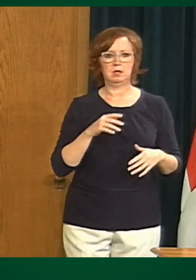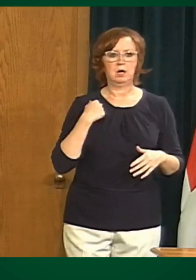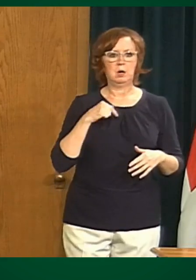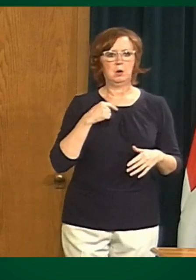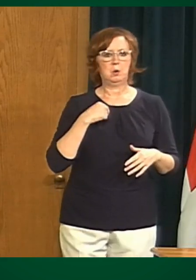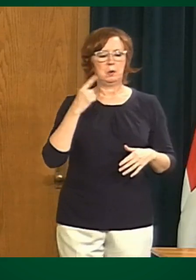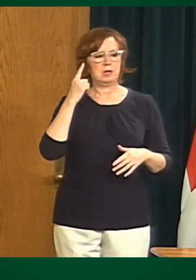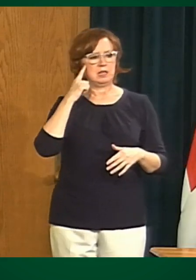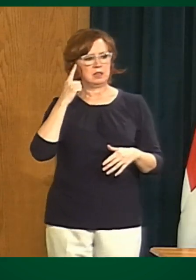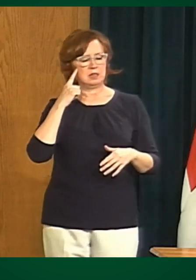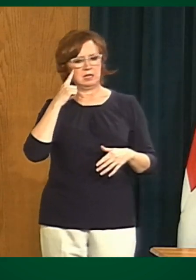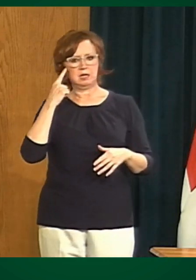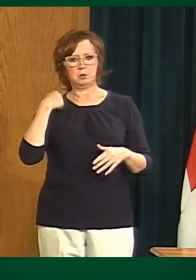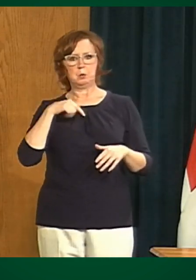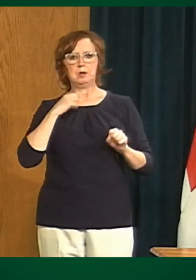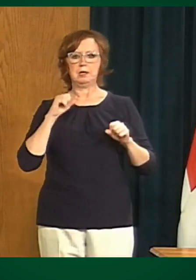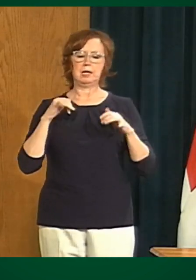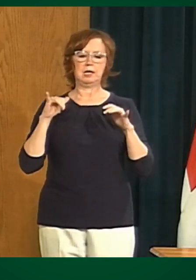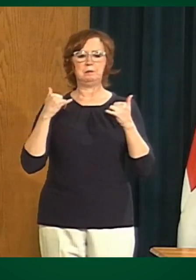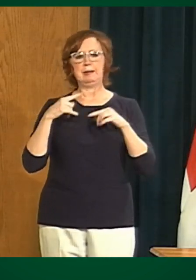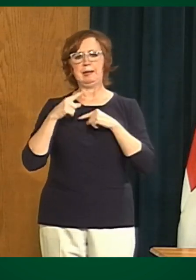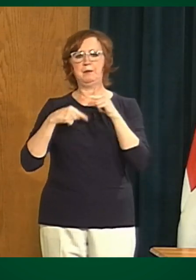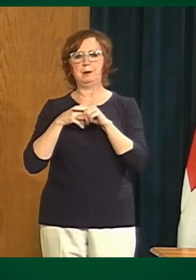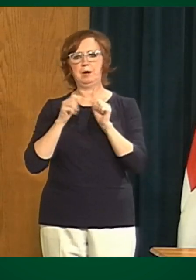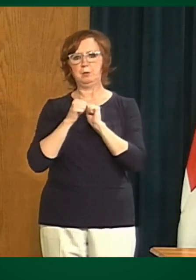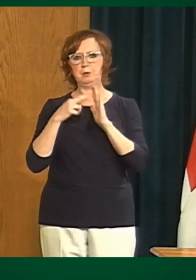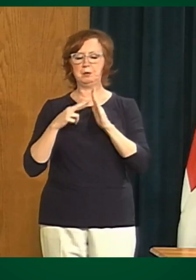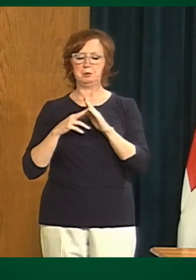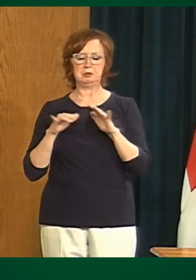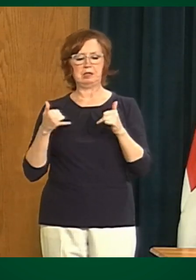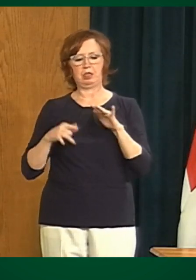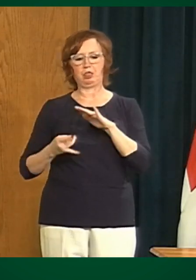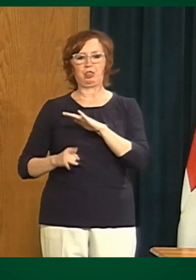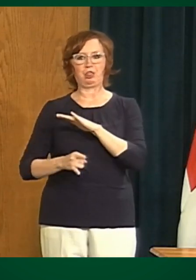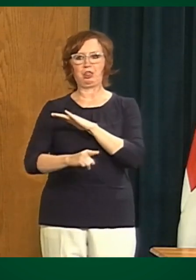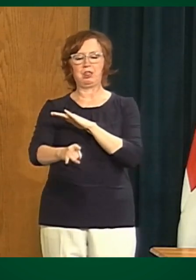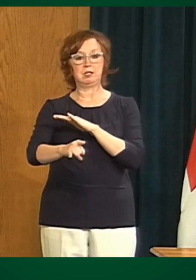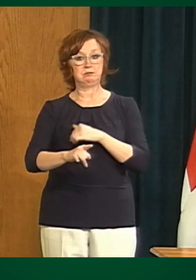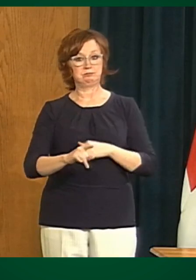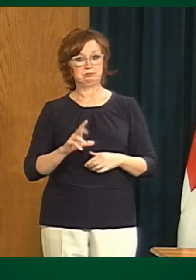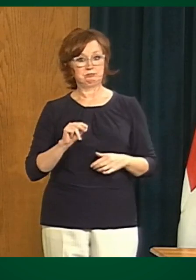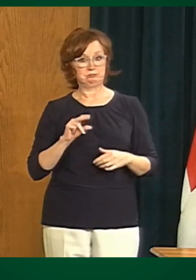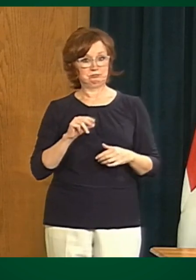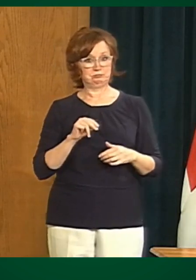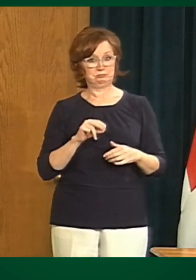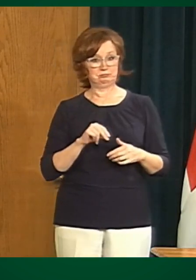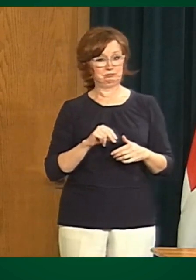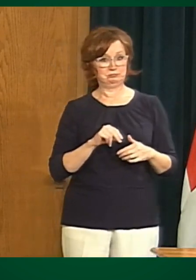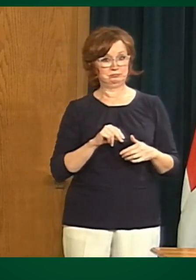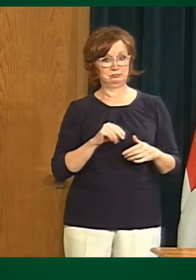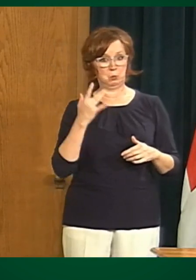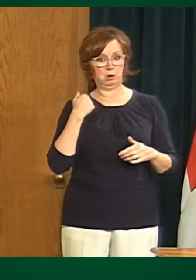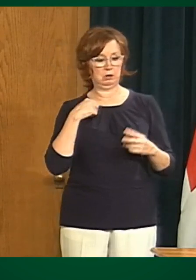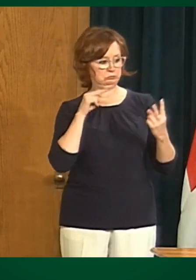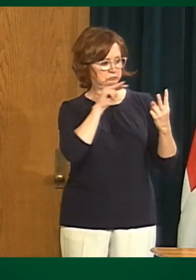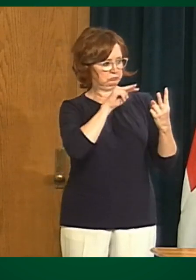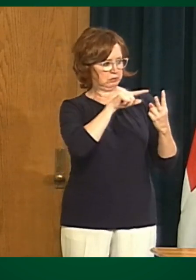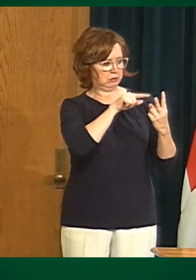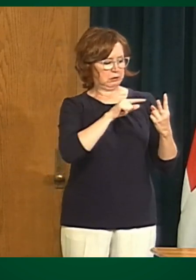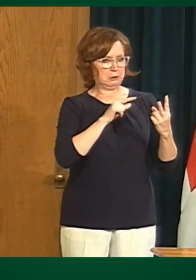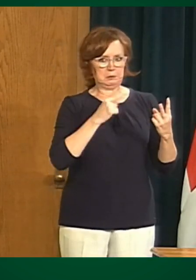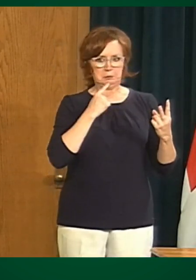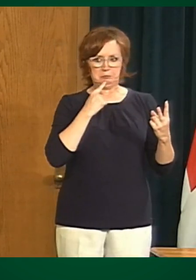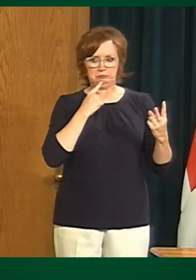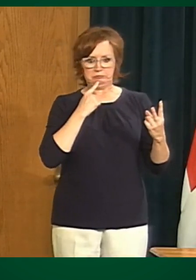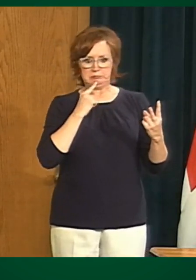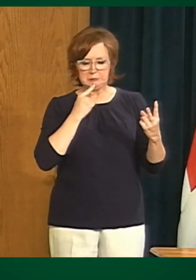and I think we have been taking it very seriously, and I would just urge all Saskatchewan residents to continue to take